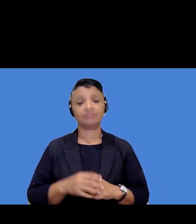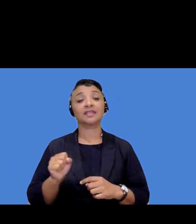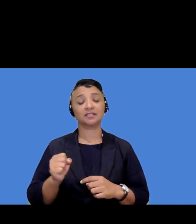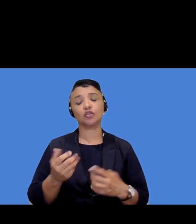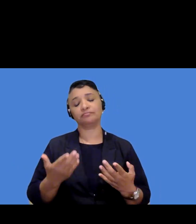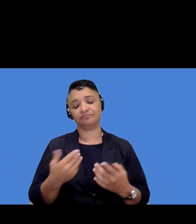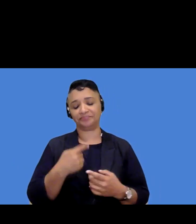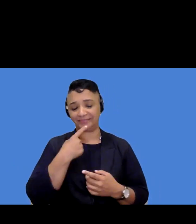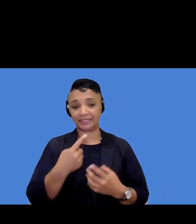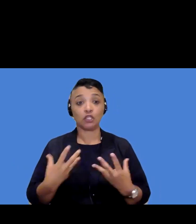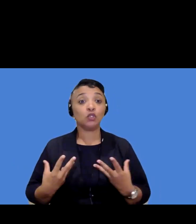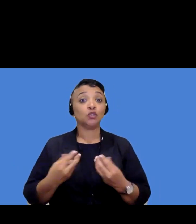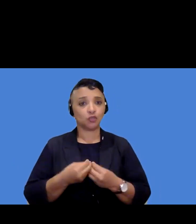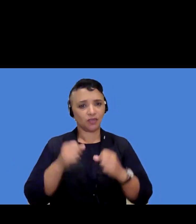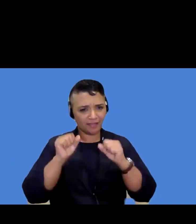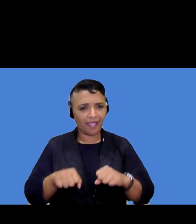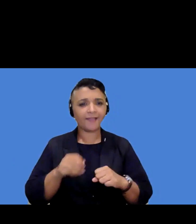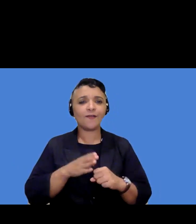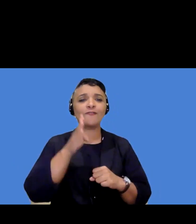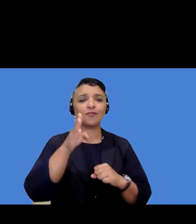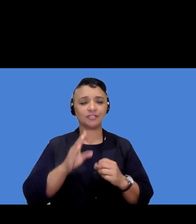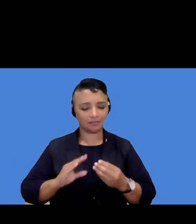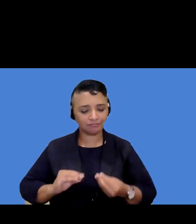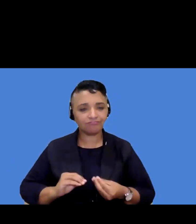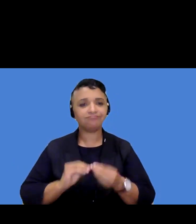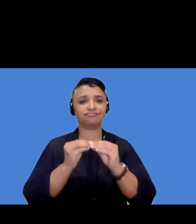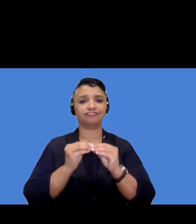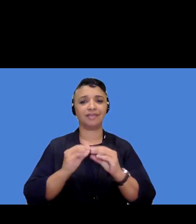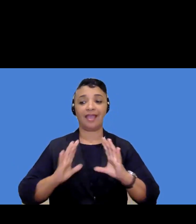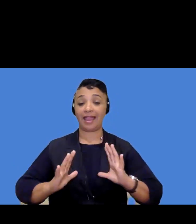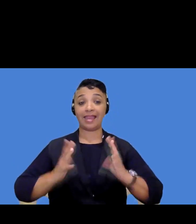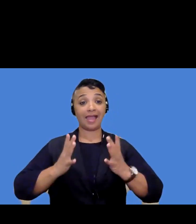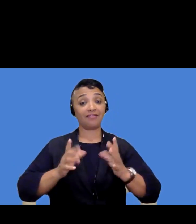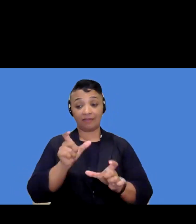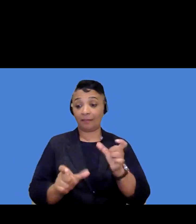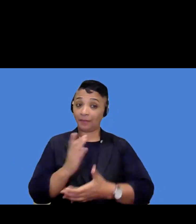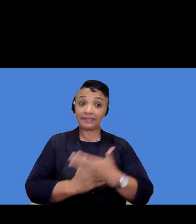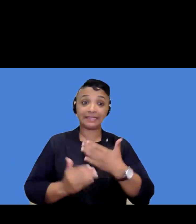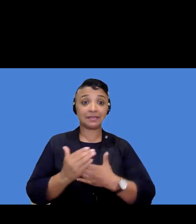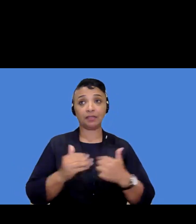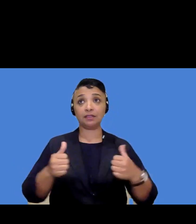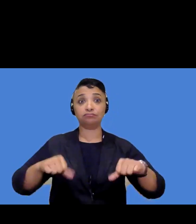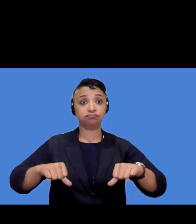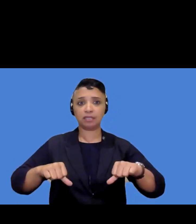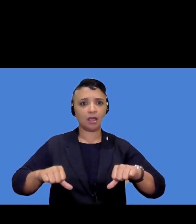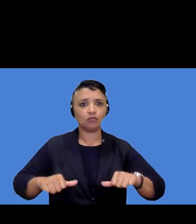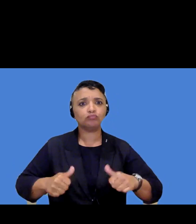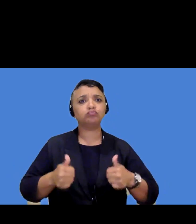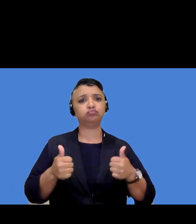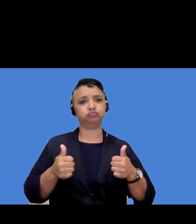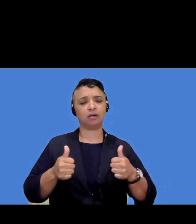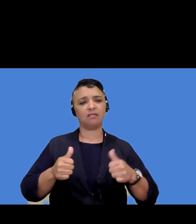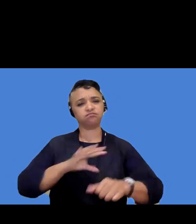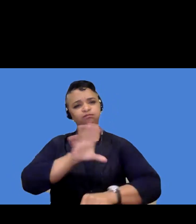that together we can create a future where the daily lives of persons with disabilities are enriched, empowered,